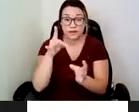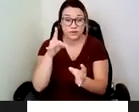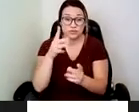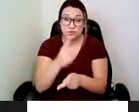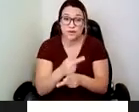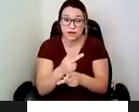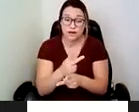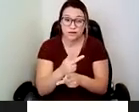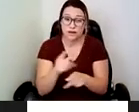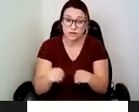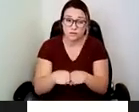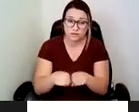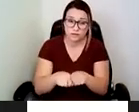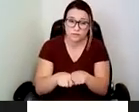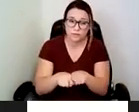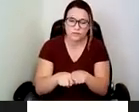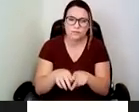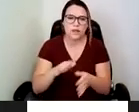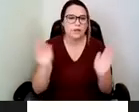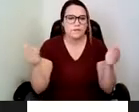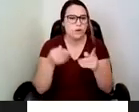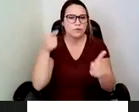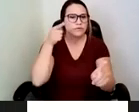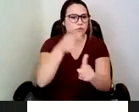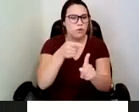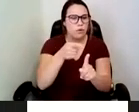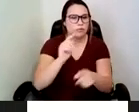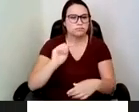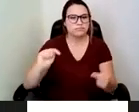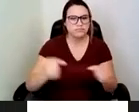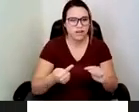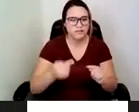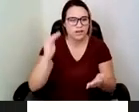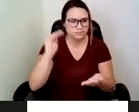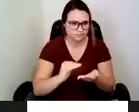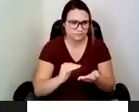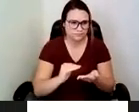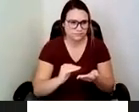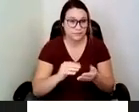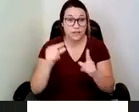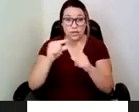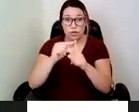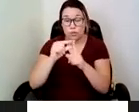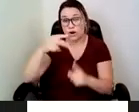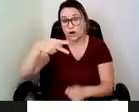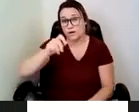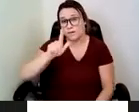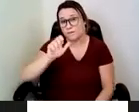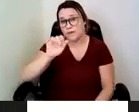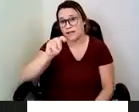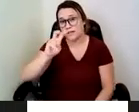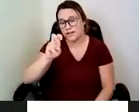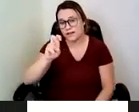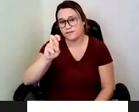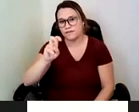we're focusing on alleviating suffering. The word palliate from Latin is to cloak. So